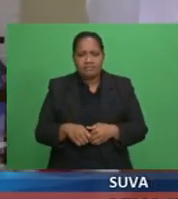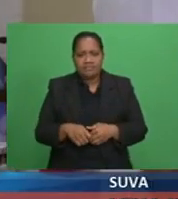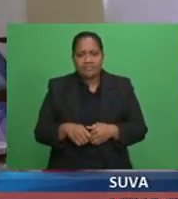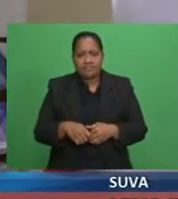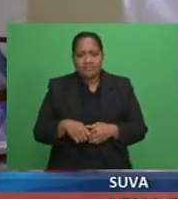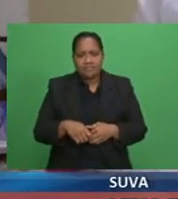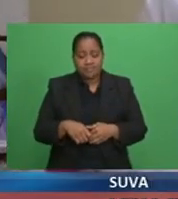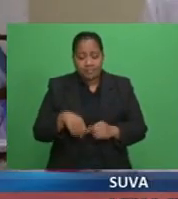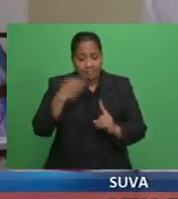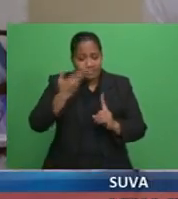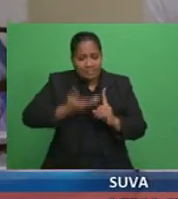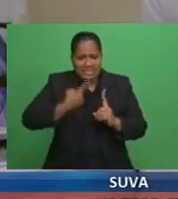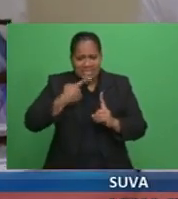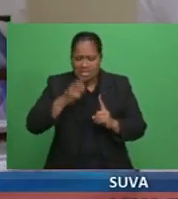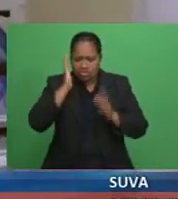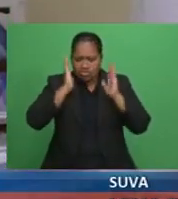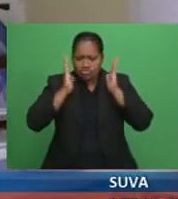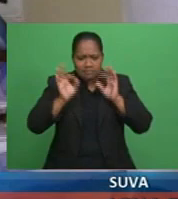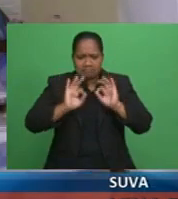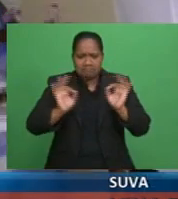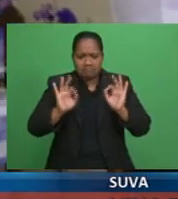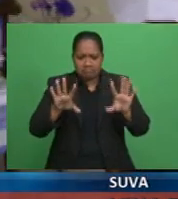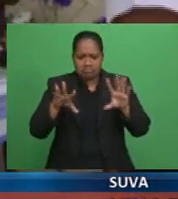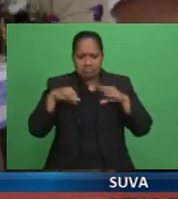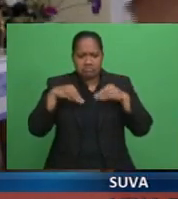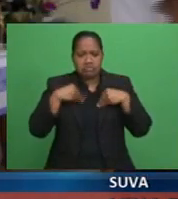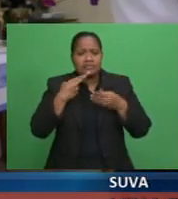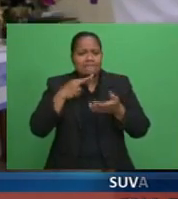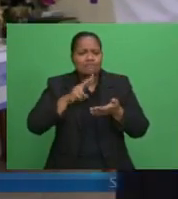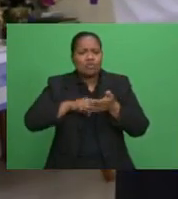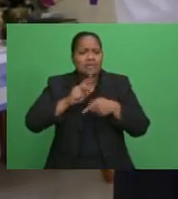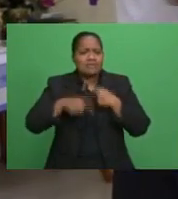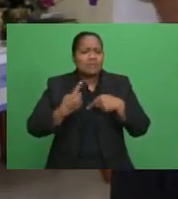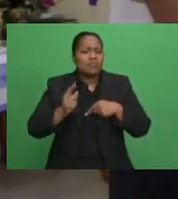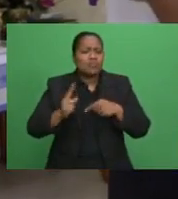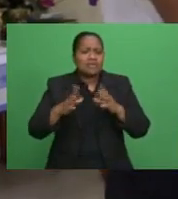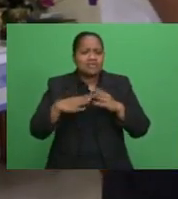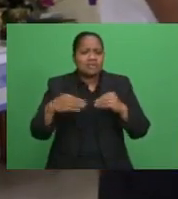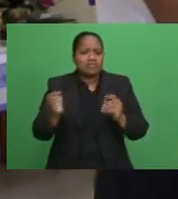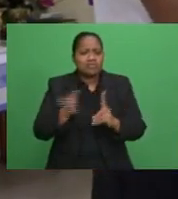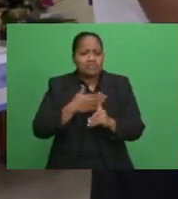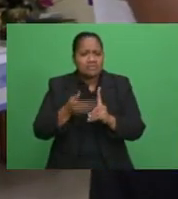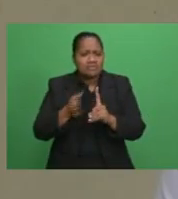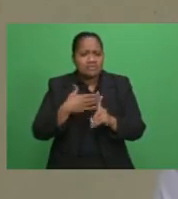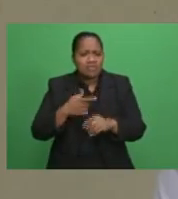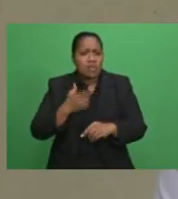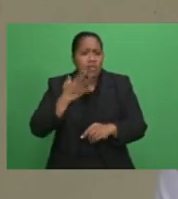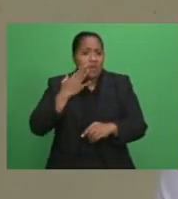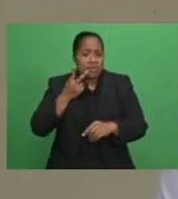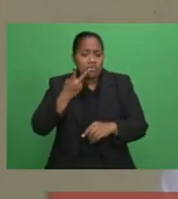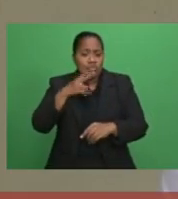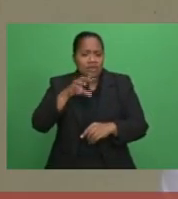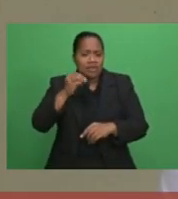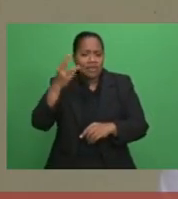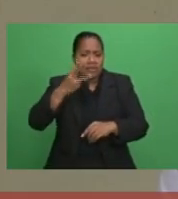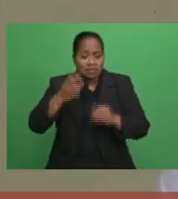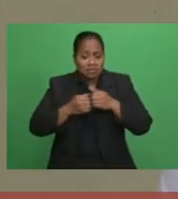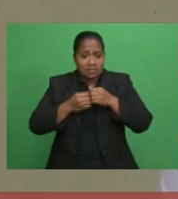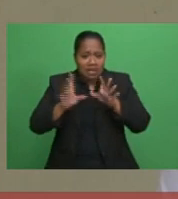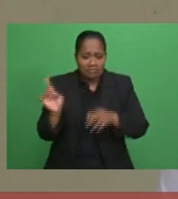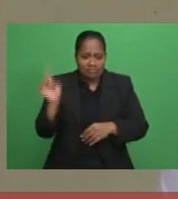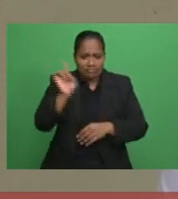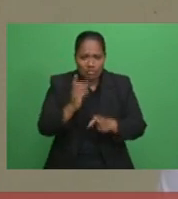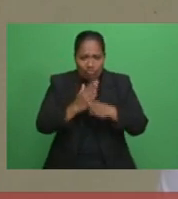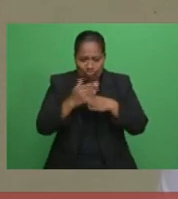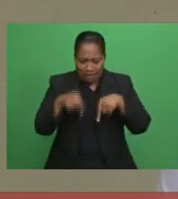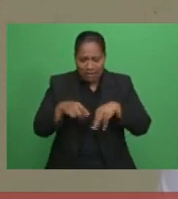has not received any reports of sexual abuse of children since he took office in 2013. According to the Fiji